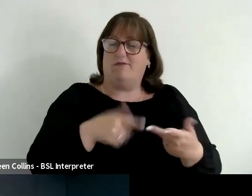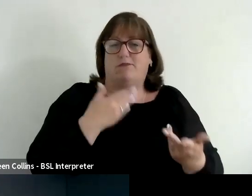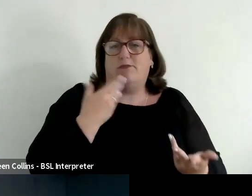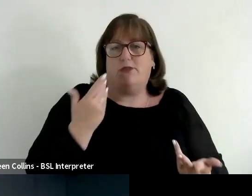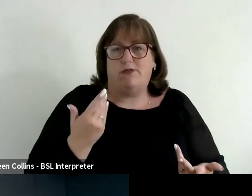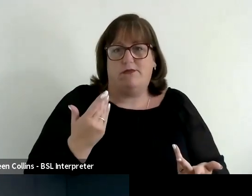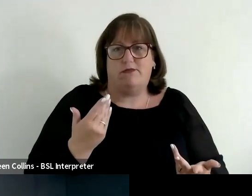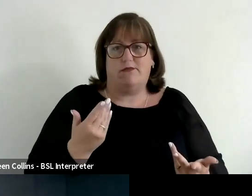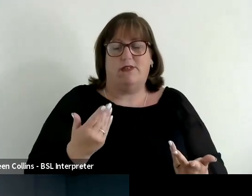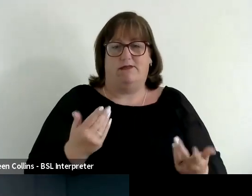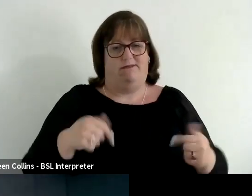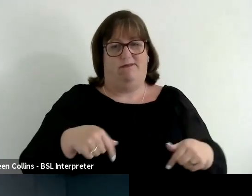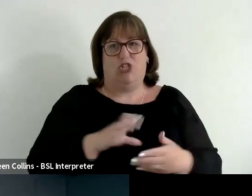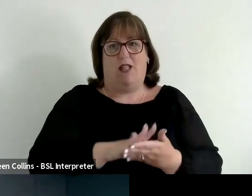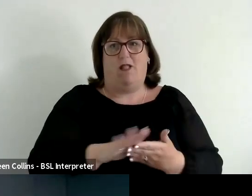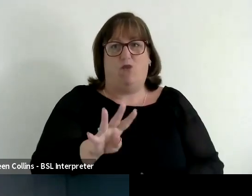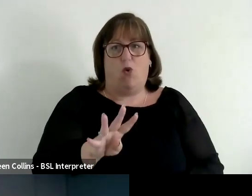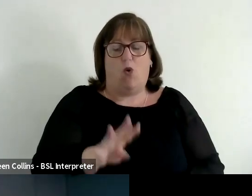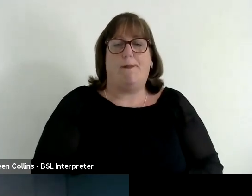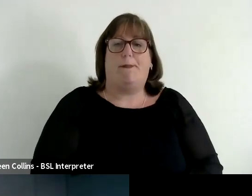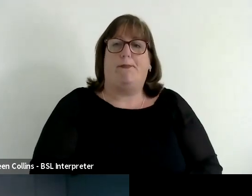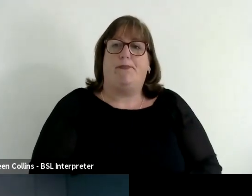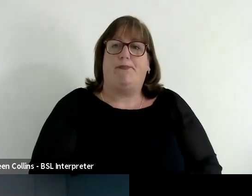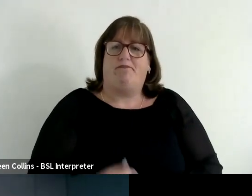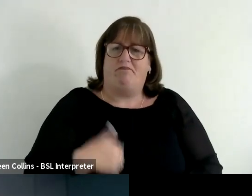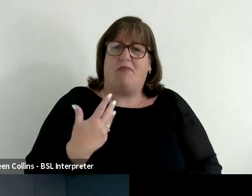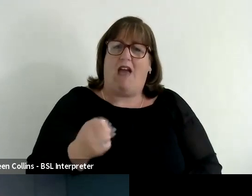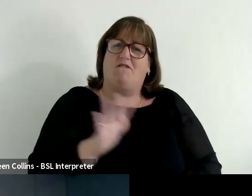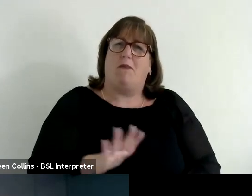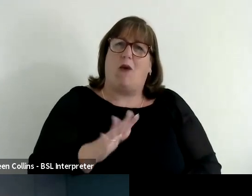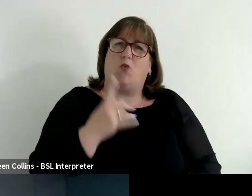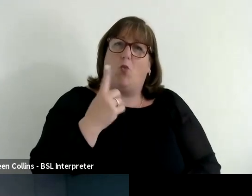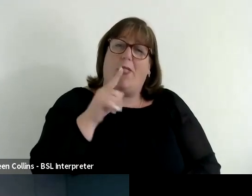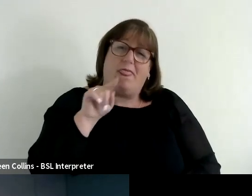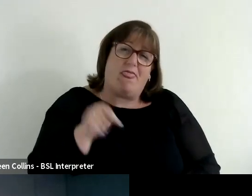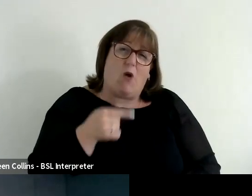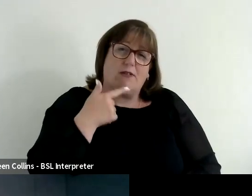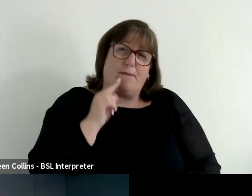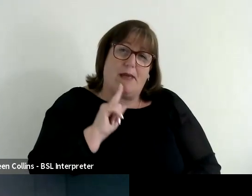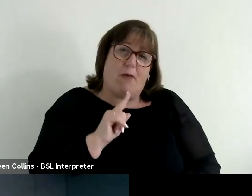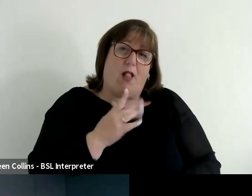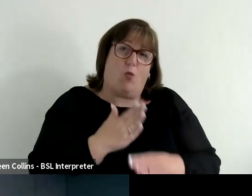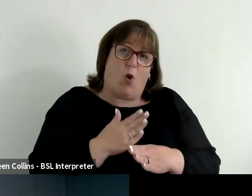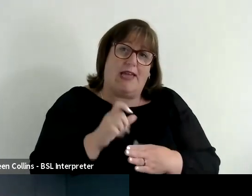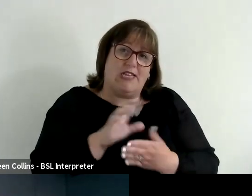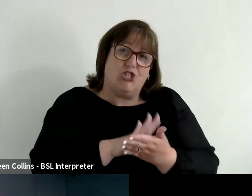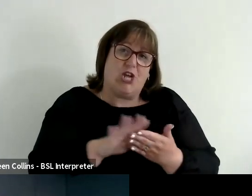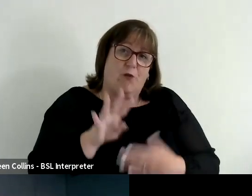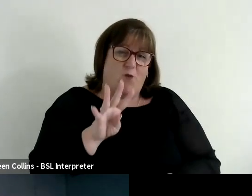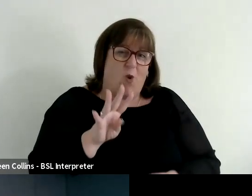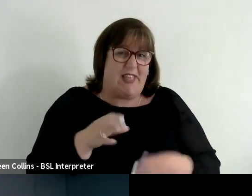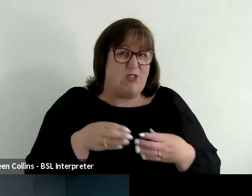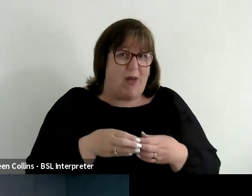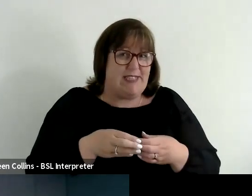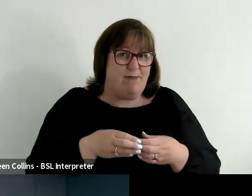1,000 people that work at Channel 4, so we are small, especially compared to the BBC, ITV